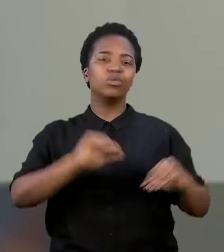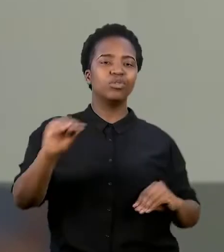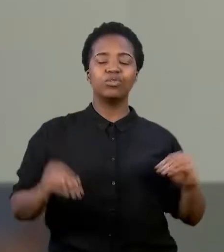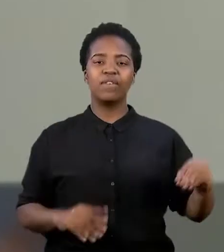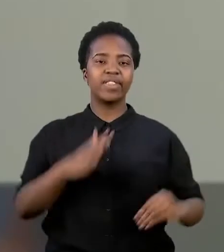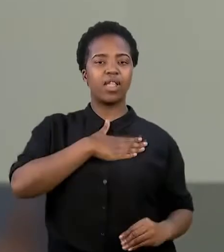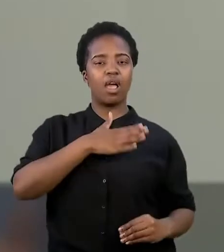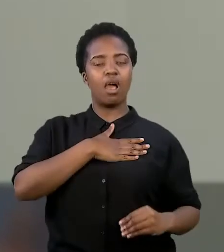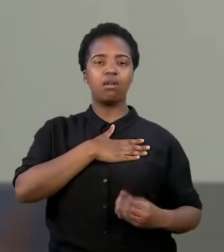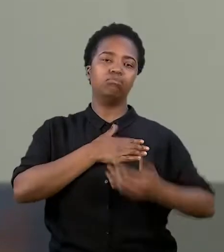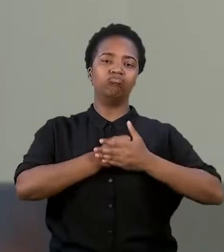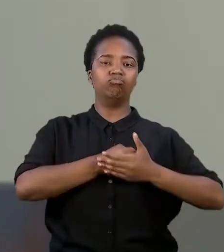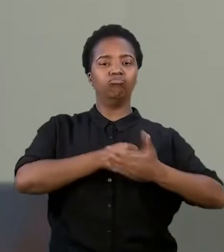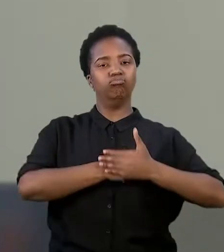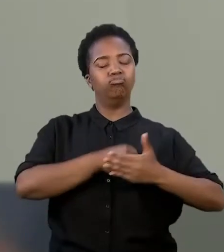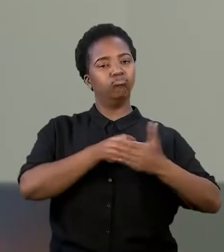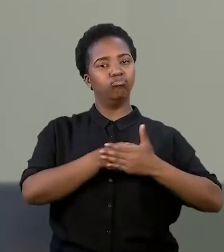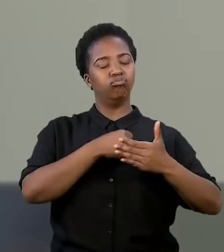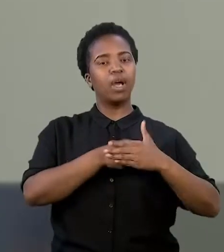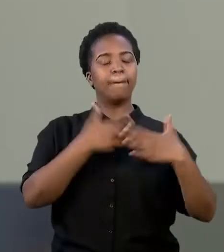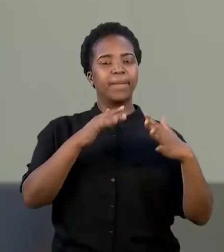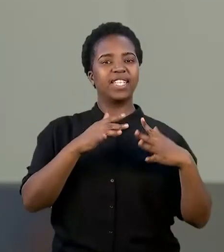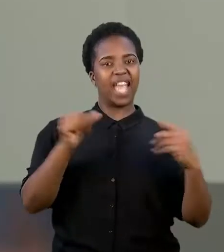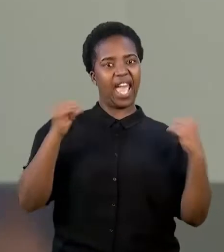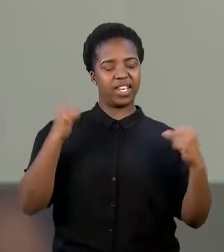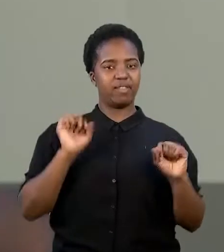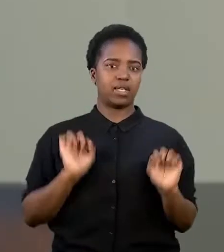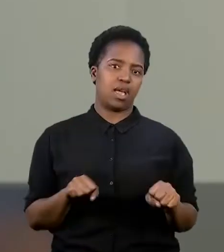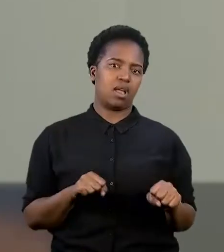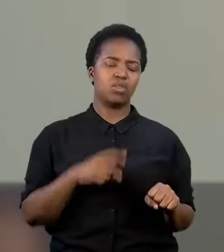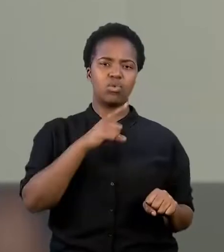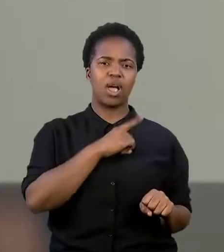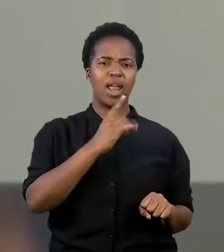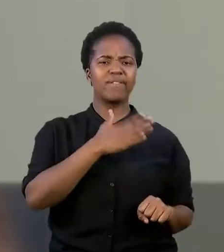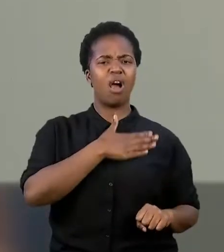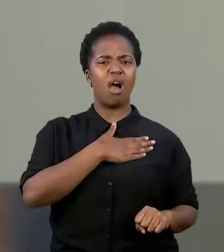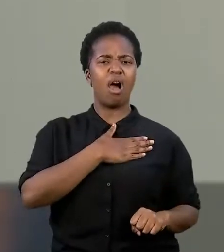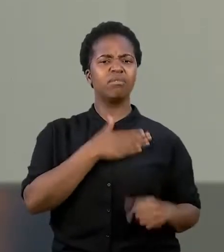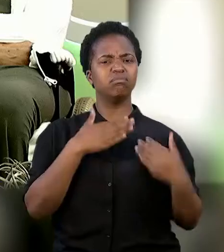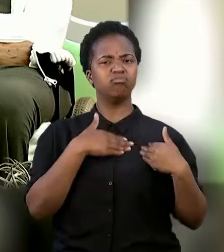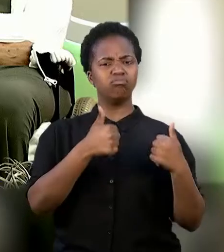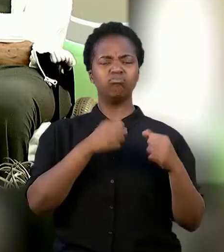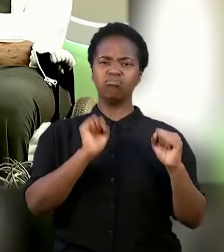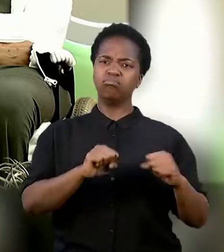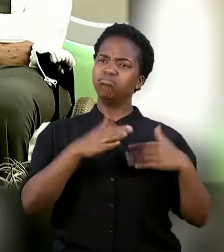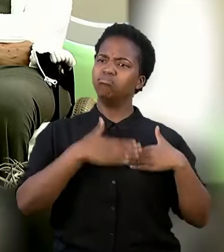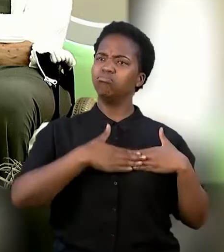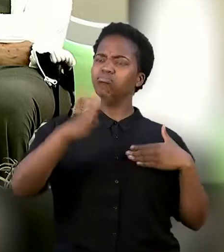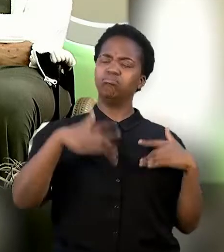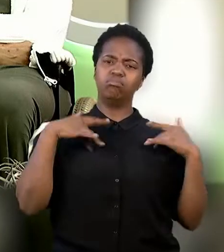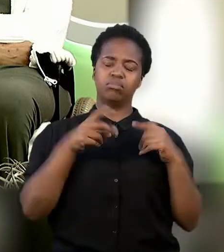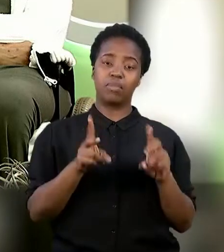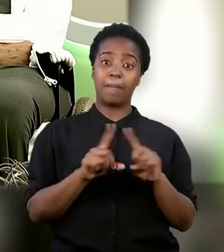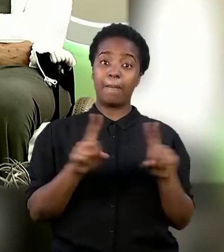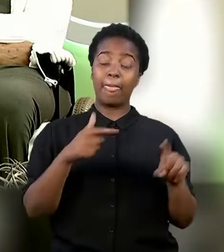granted how easy it is to be physically active. So if you're physically active, you can have a healthy heart and live a